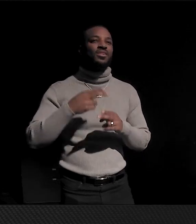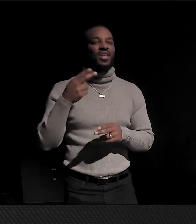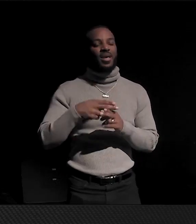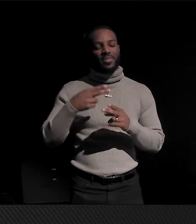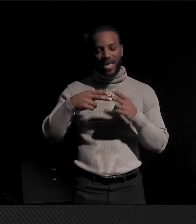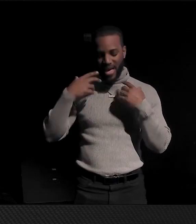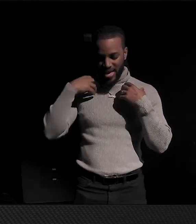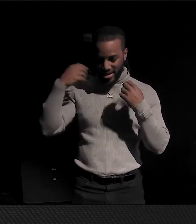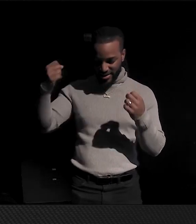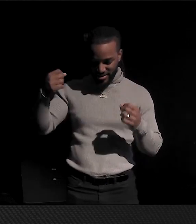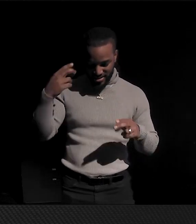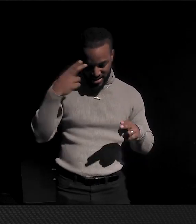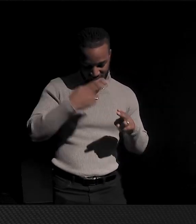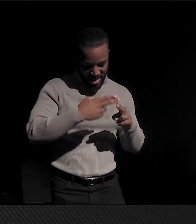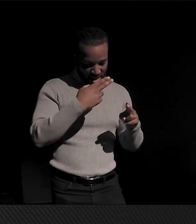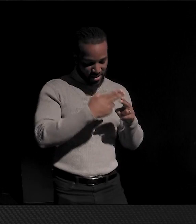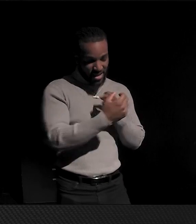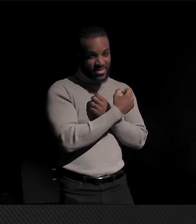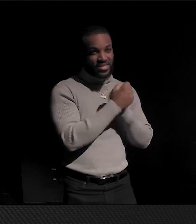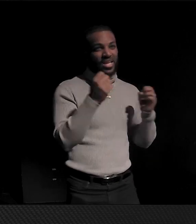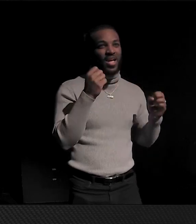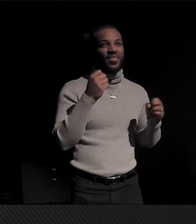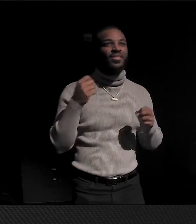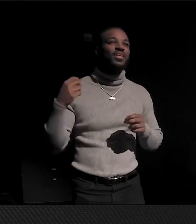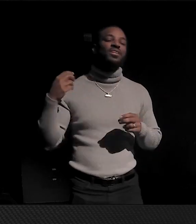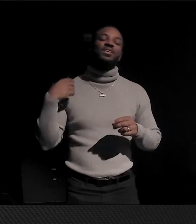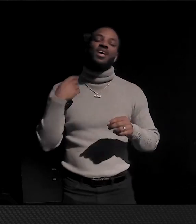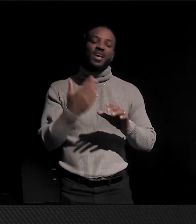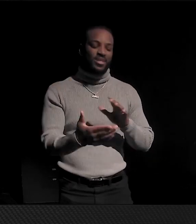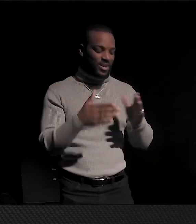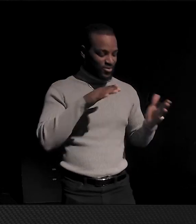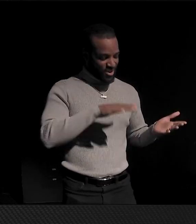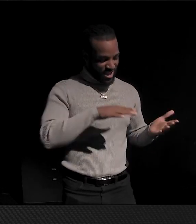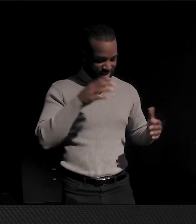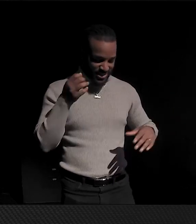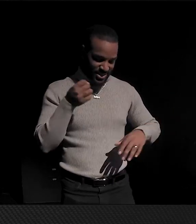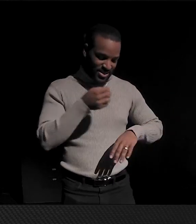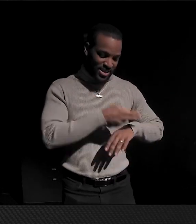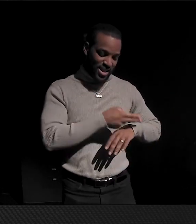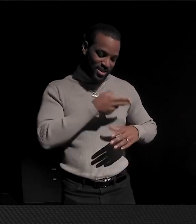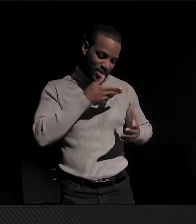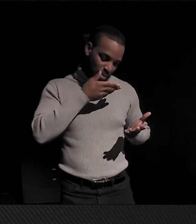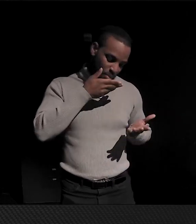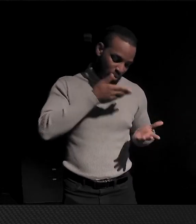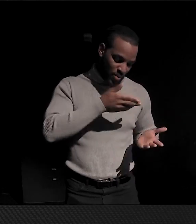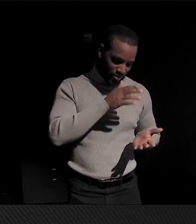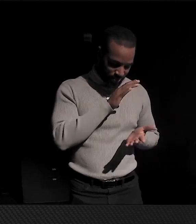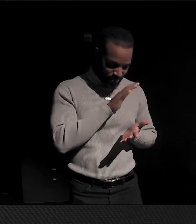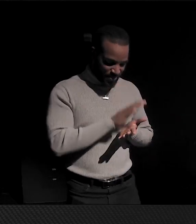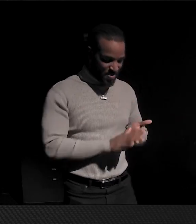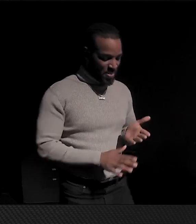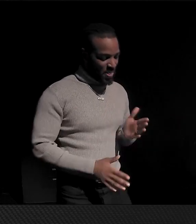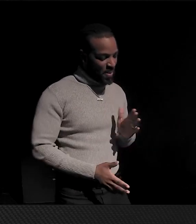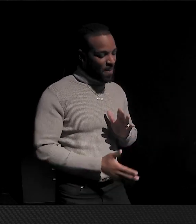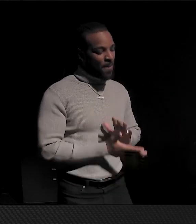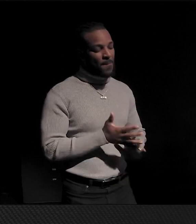It's the name that heals, the name that saves, the name can raise the dead